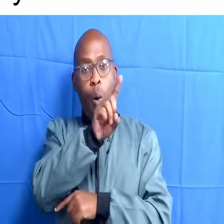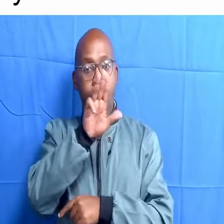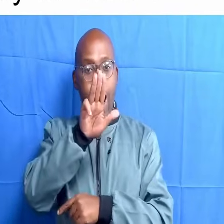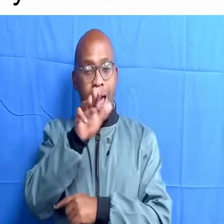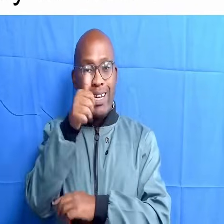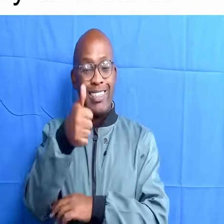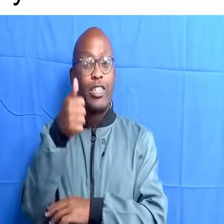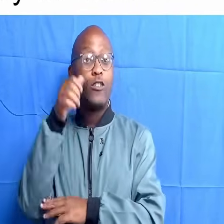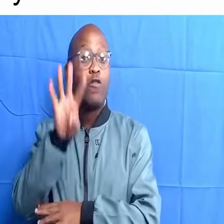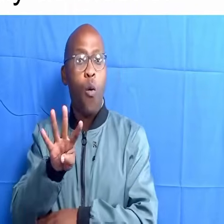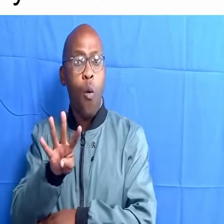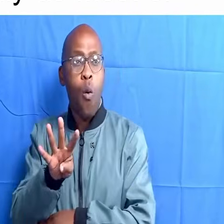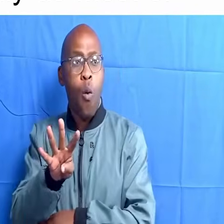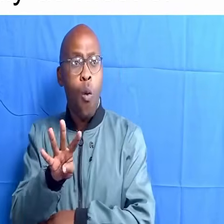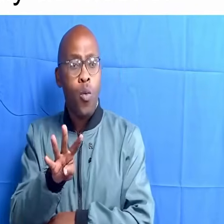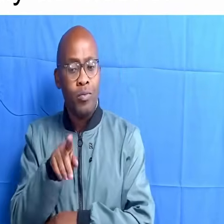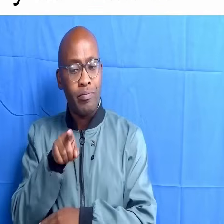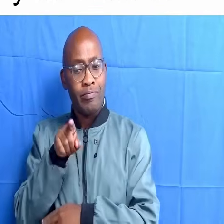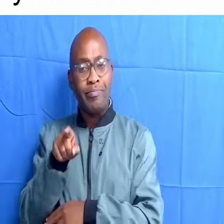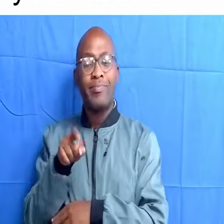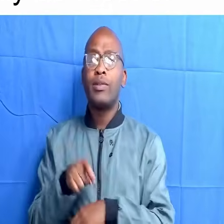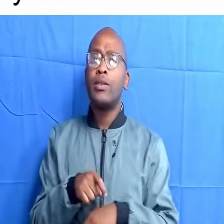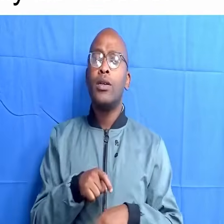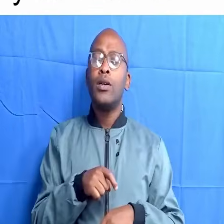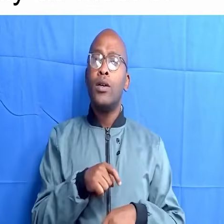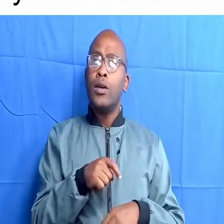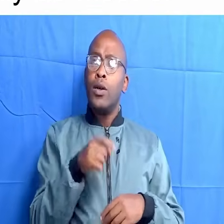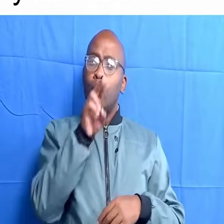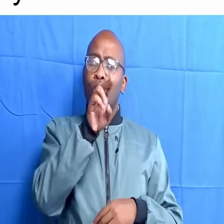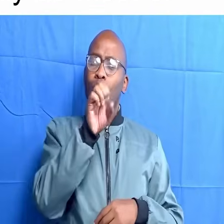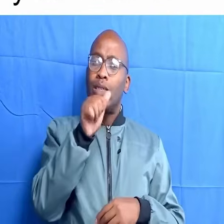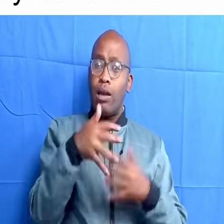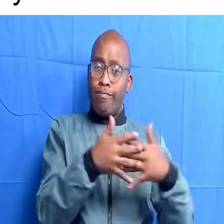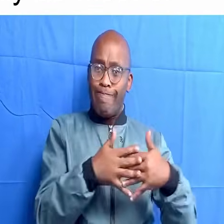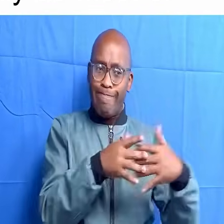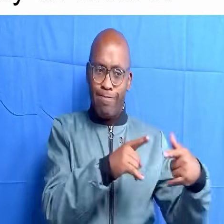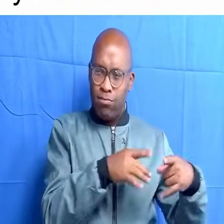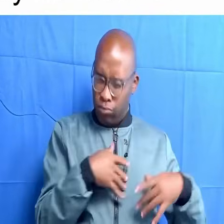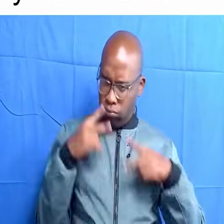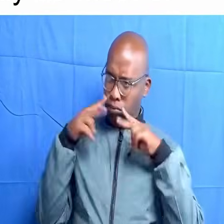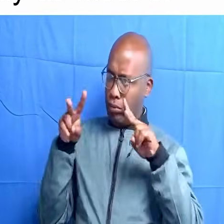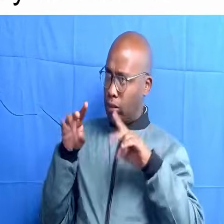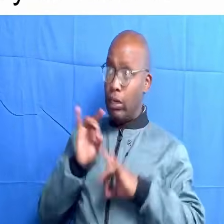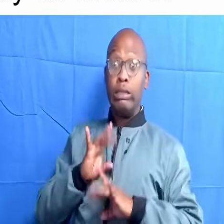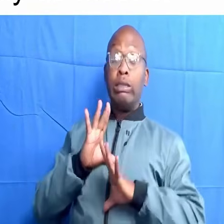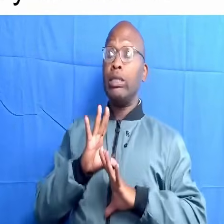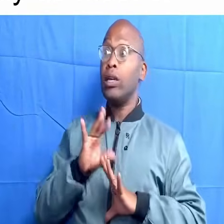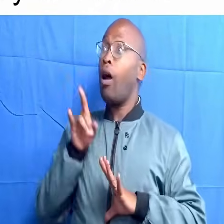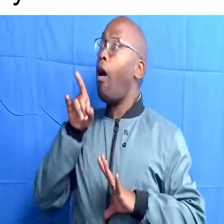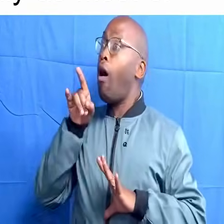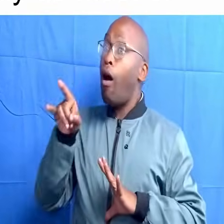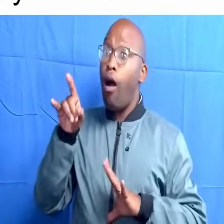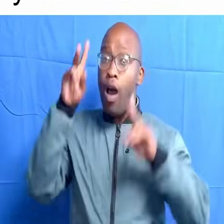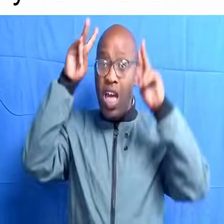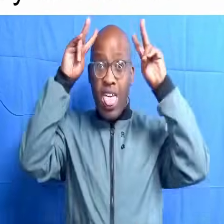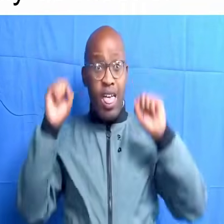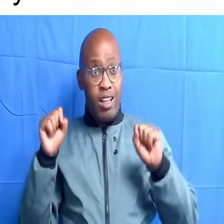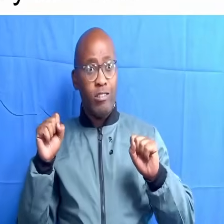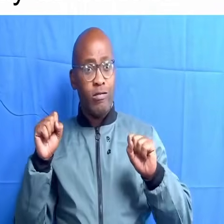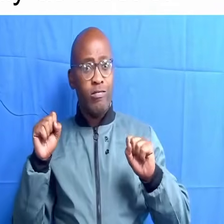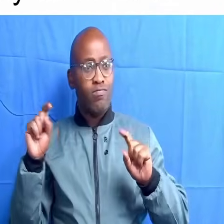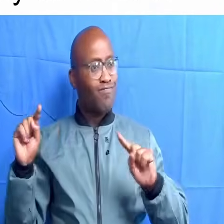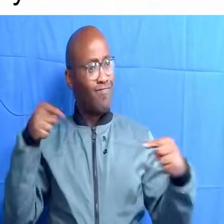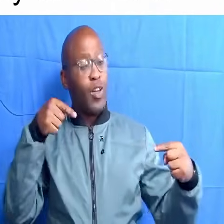and Escalation, America was alarmed by the Soviet support of the Viet Cong. It feared the